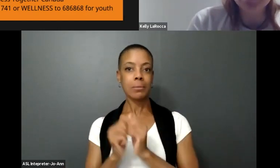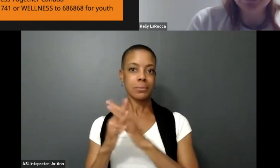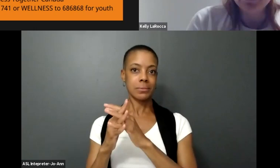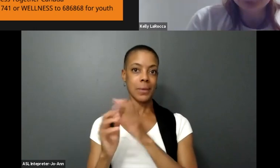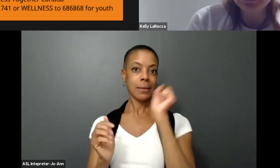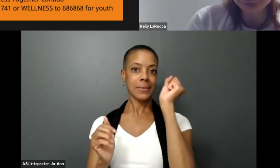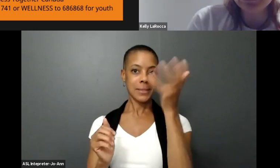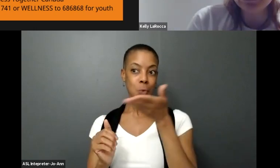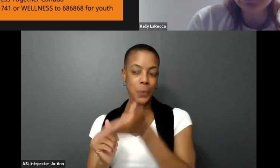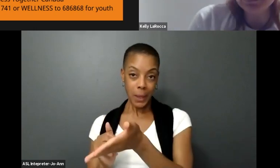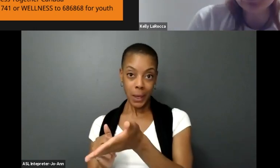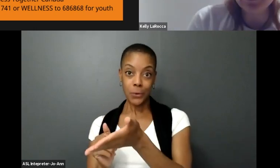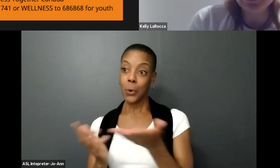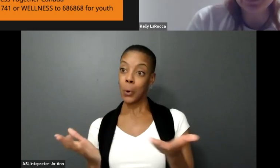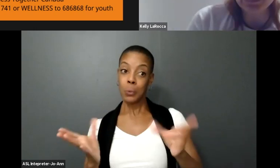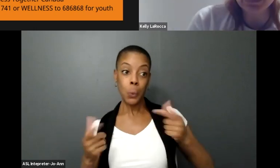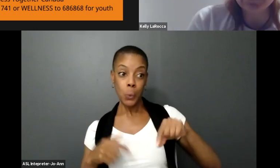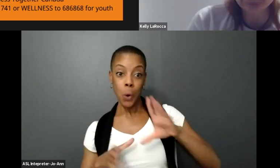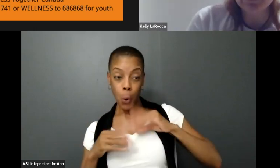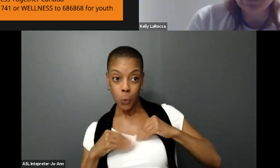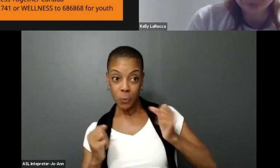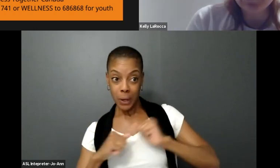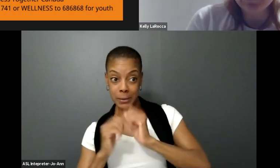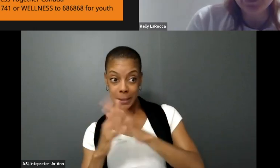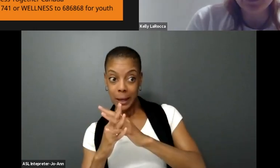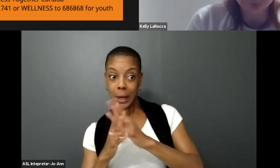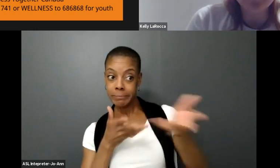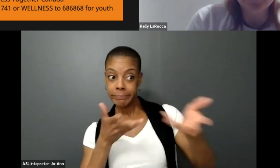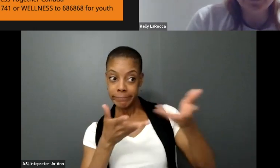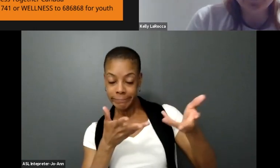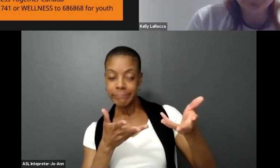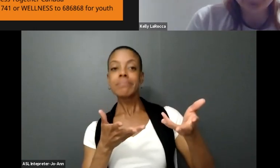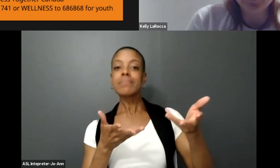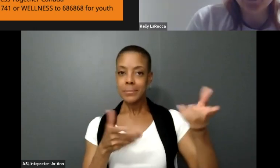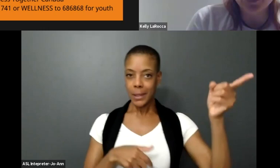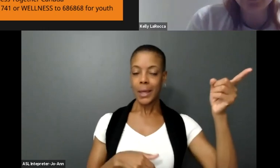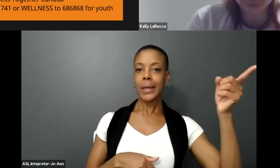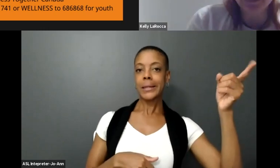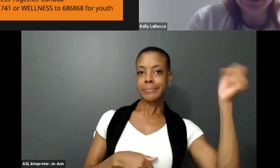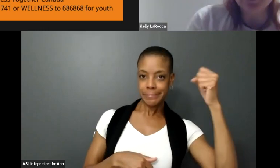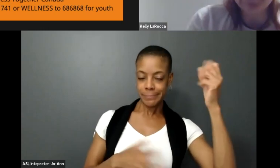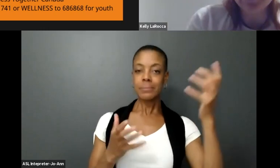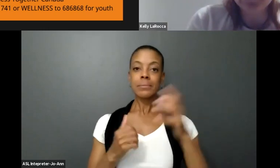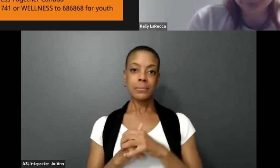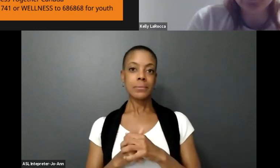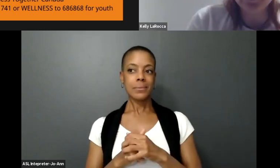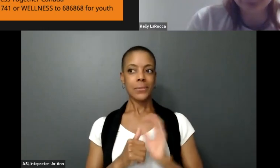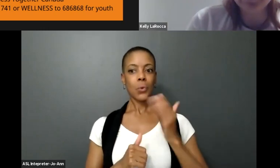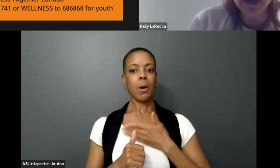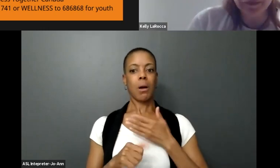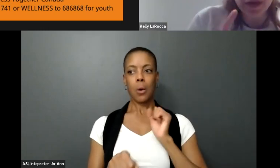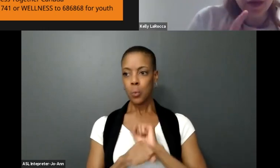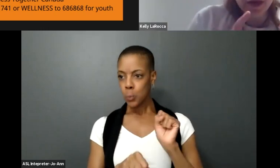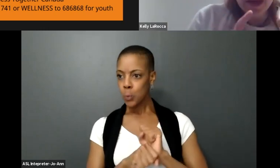gaming. So since the 90s, we've really thrown a lot of our work, our money, our efforts